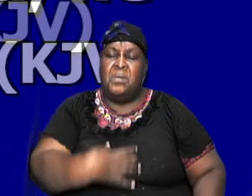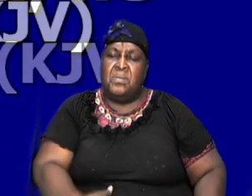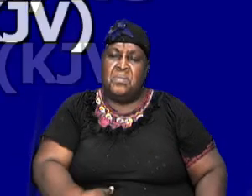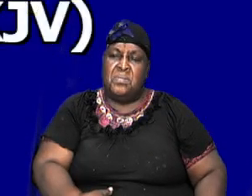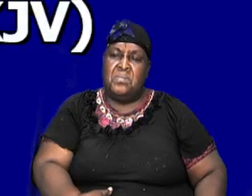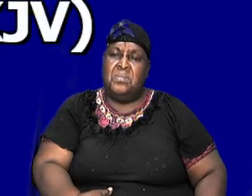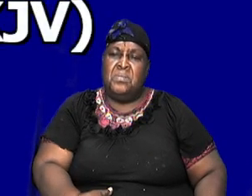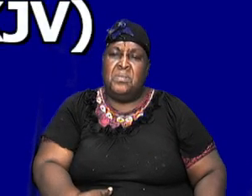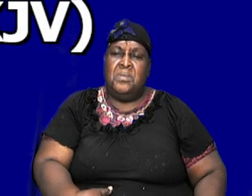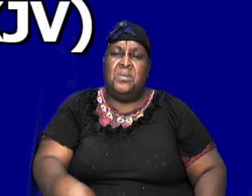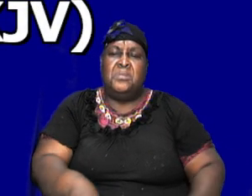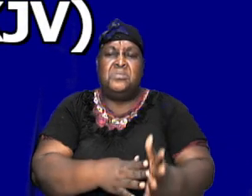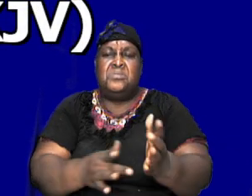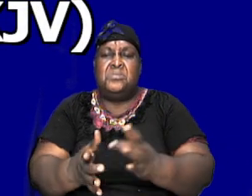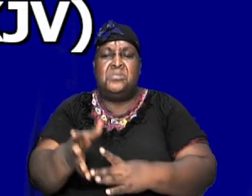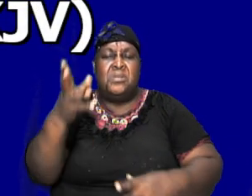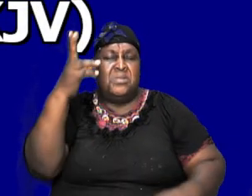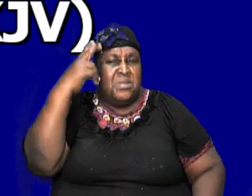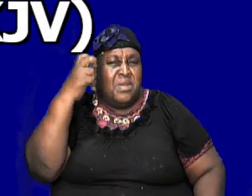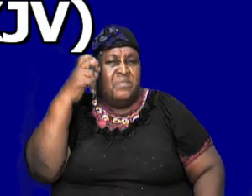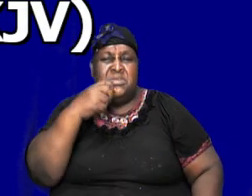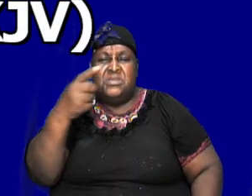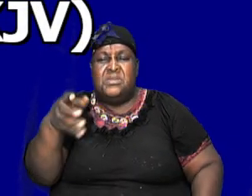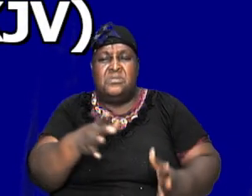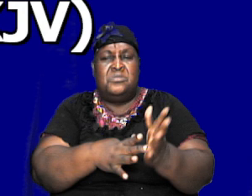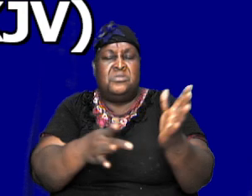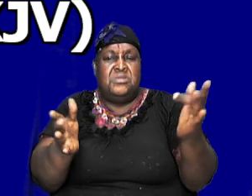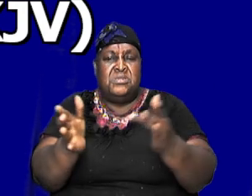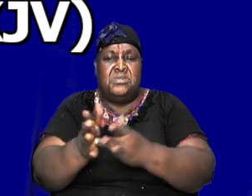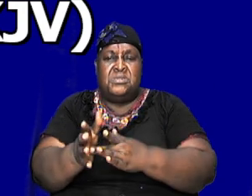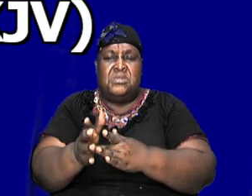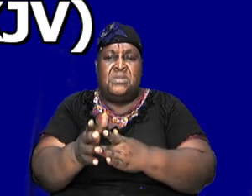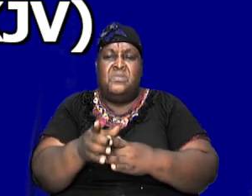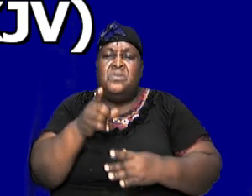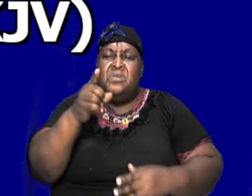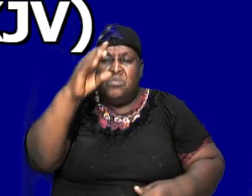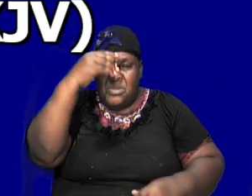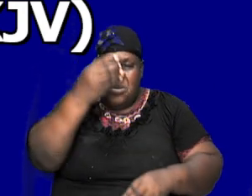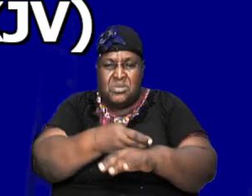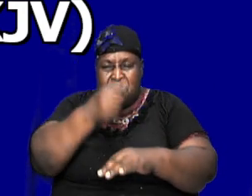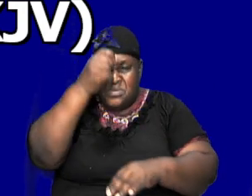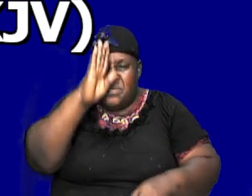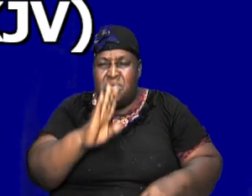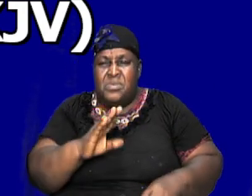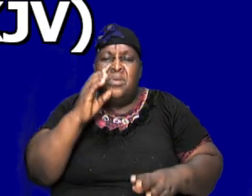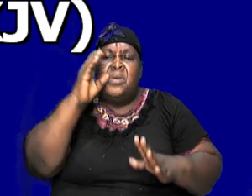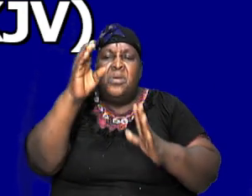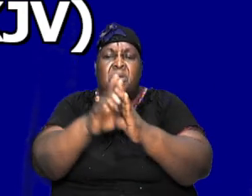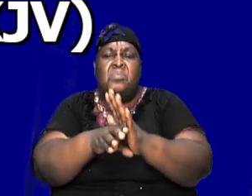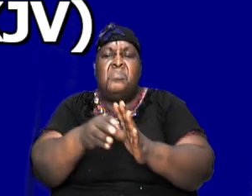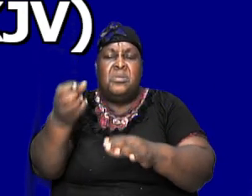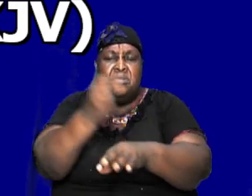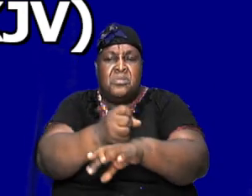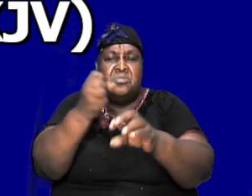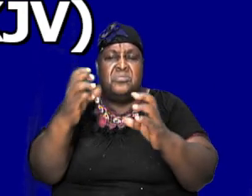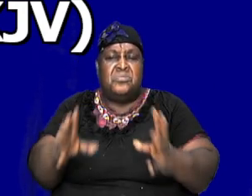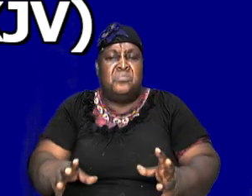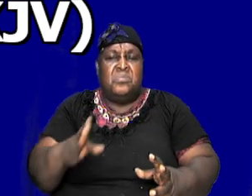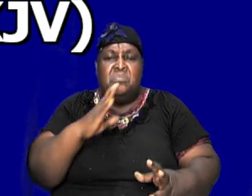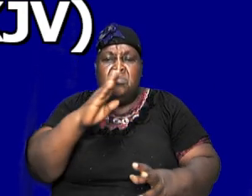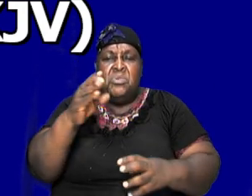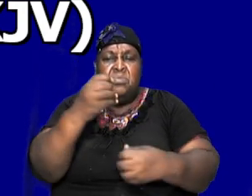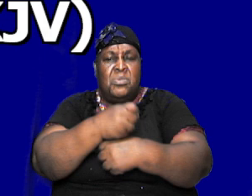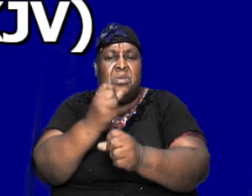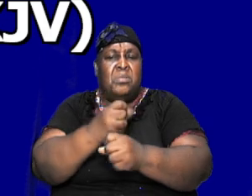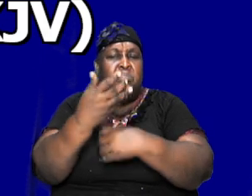hungered. And the devil said unto him, "If thou be the Son of God, command these stones